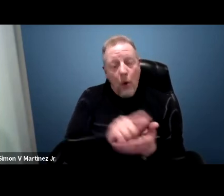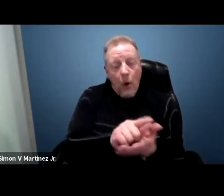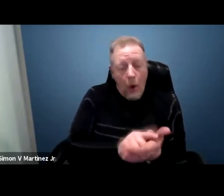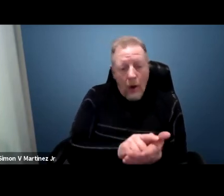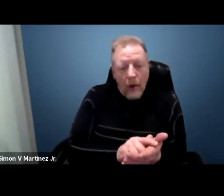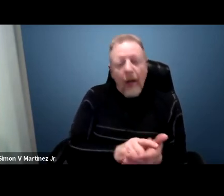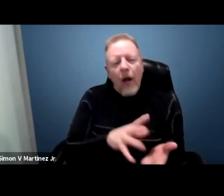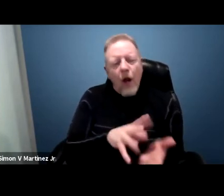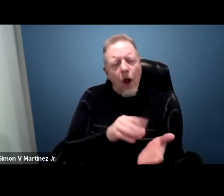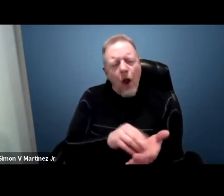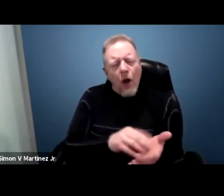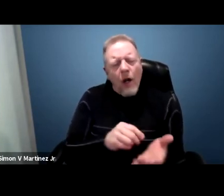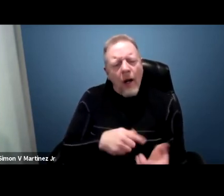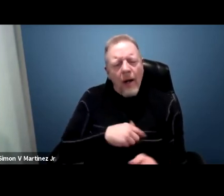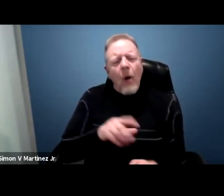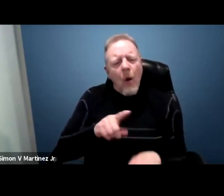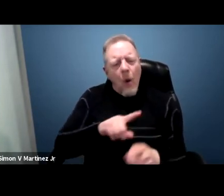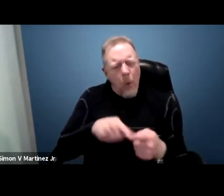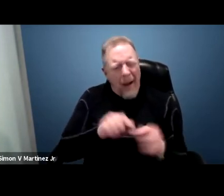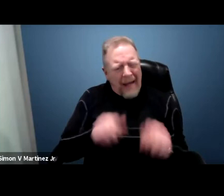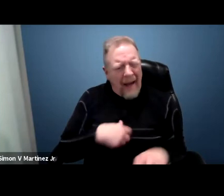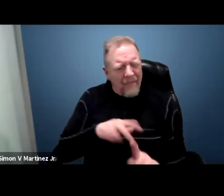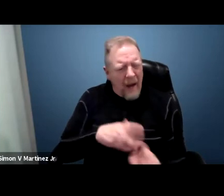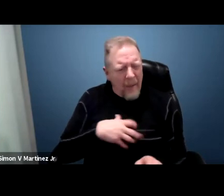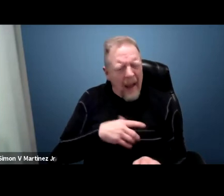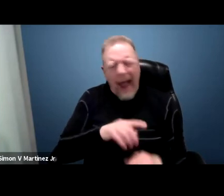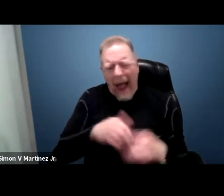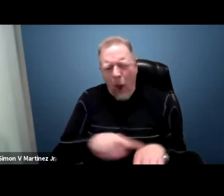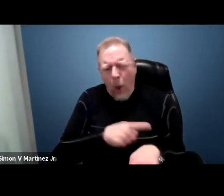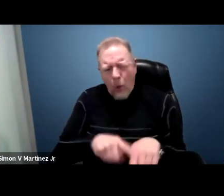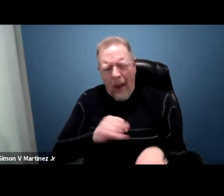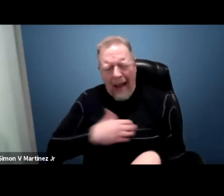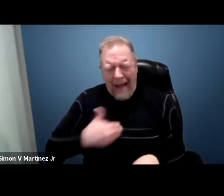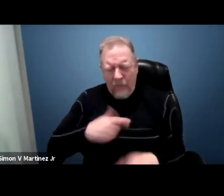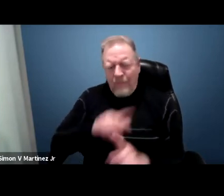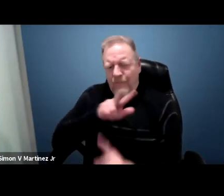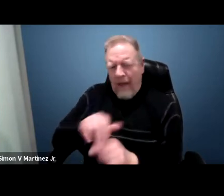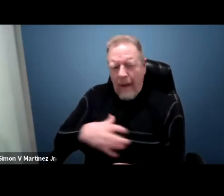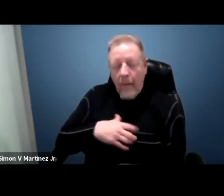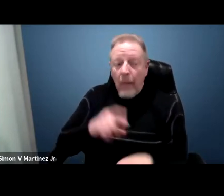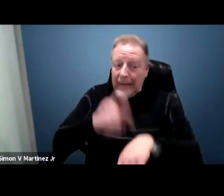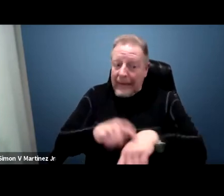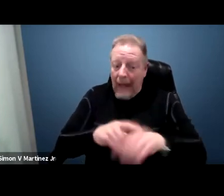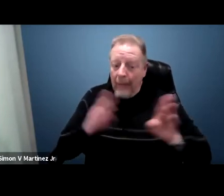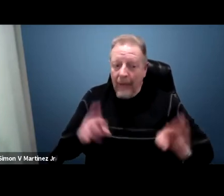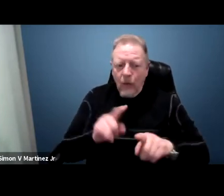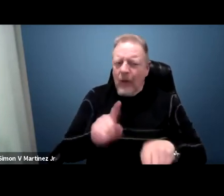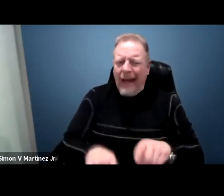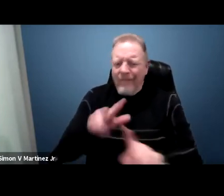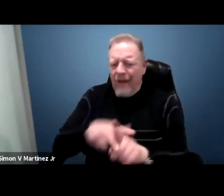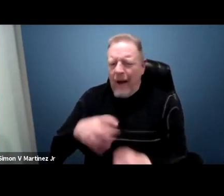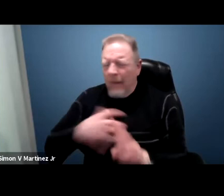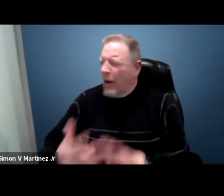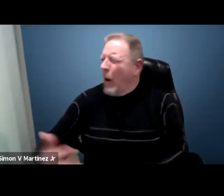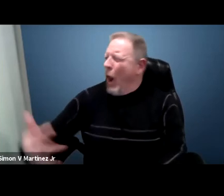attorney and learn about your filing deadlines as soon as possible, and learn about all the different laws that might apply to your